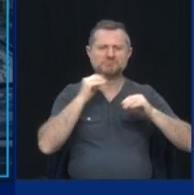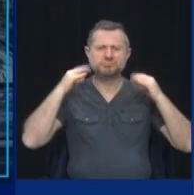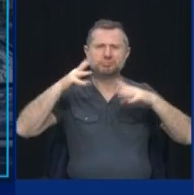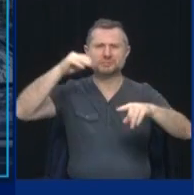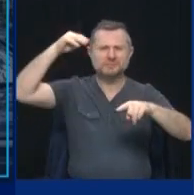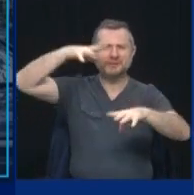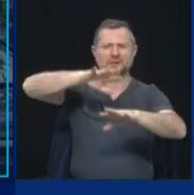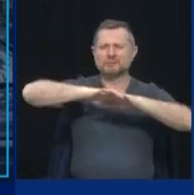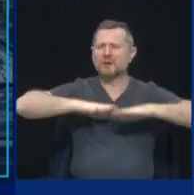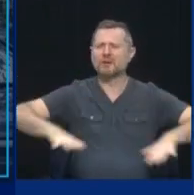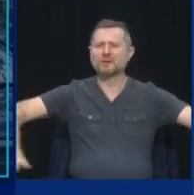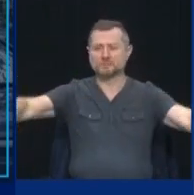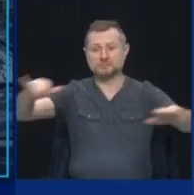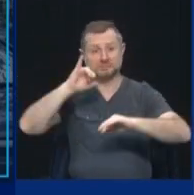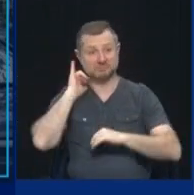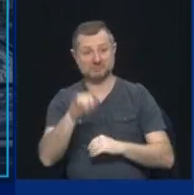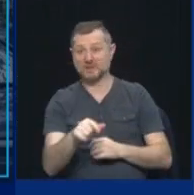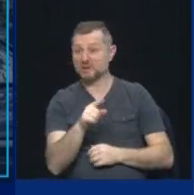to reimagining?